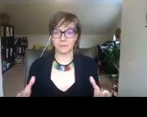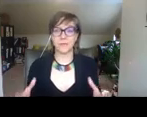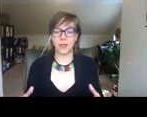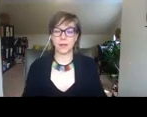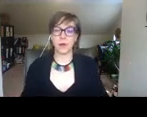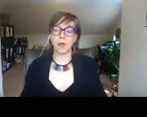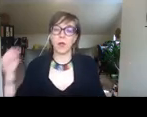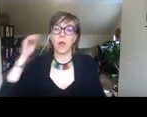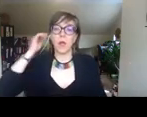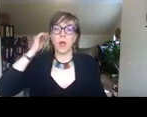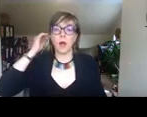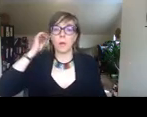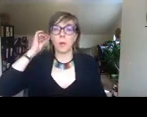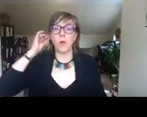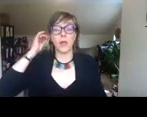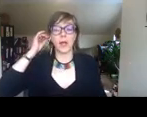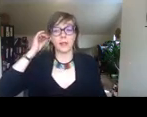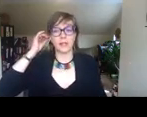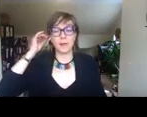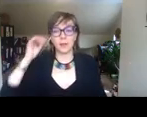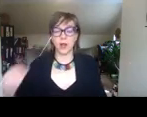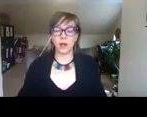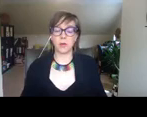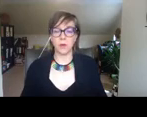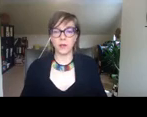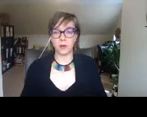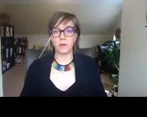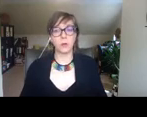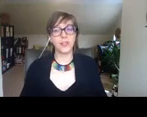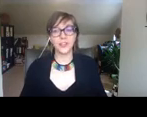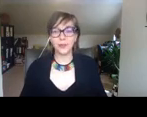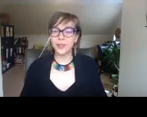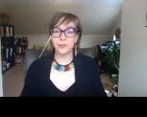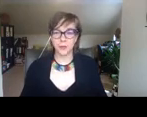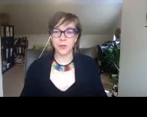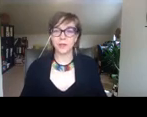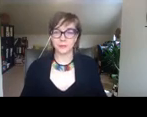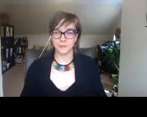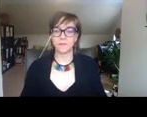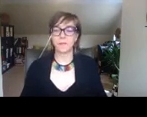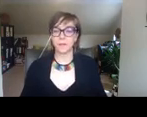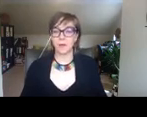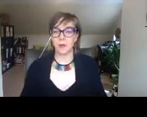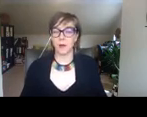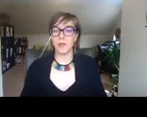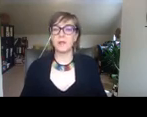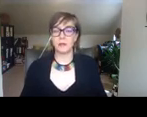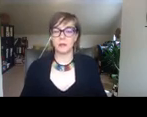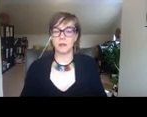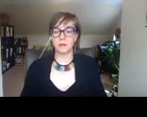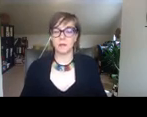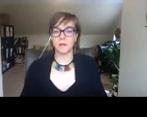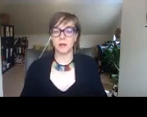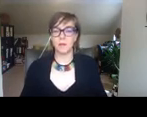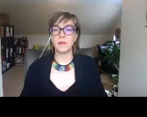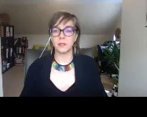tightly together. We see a much higher rate of multi-generational families in